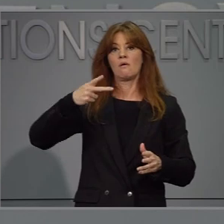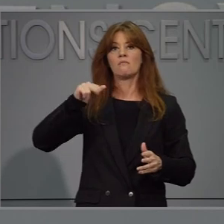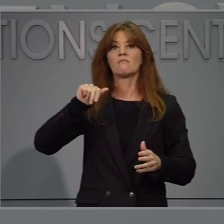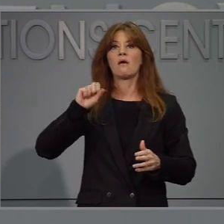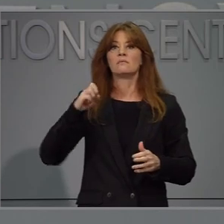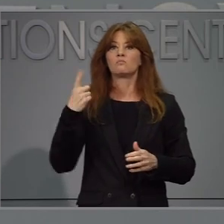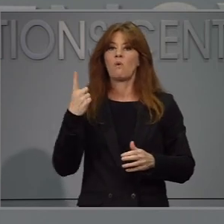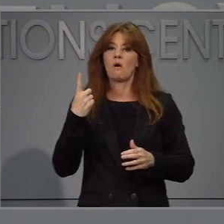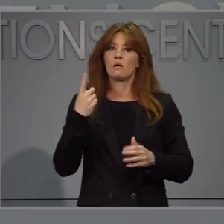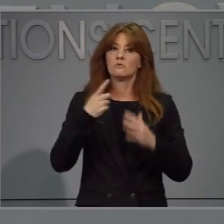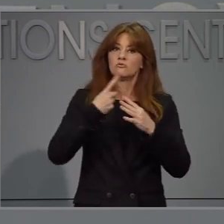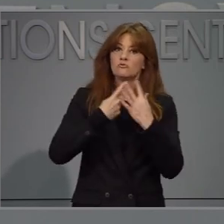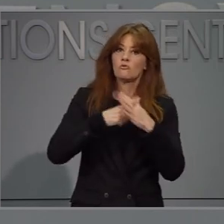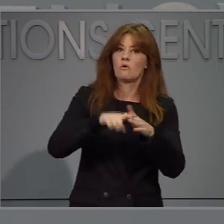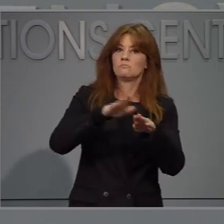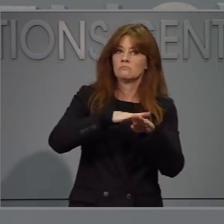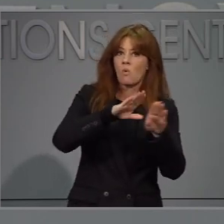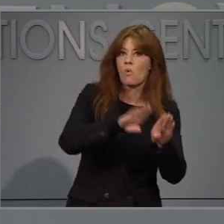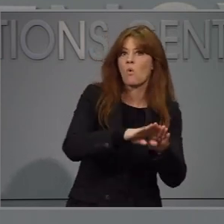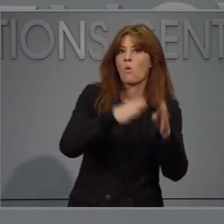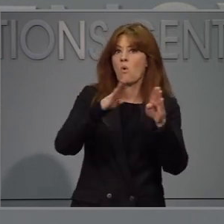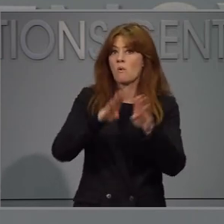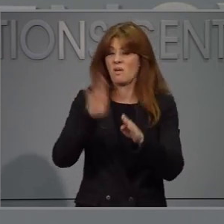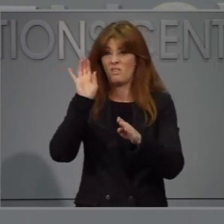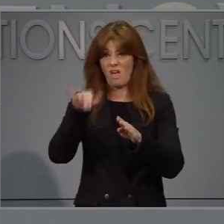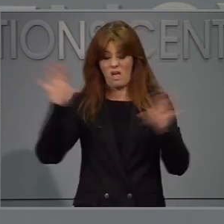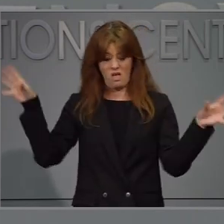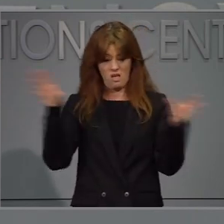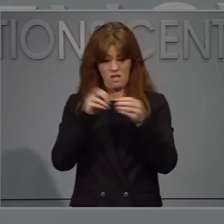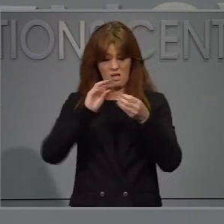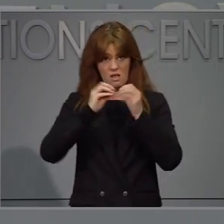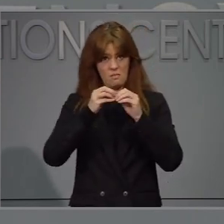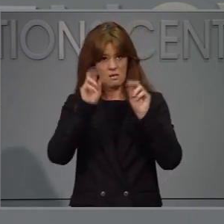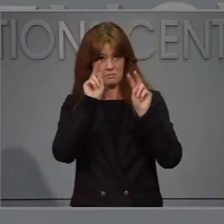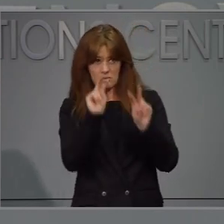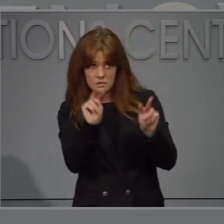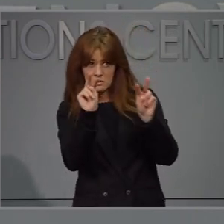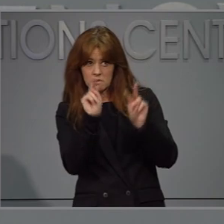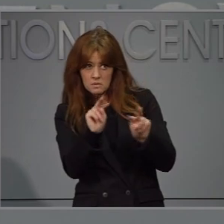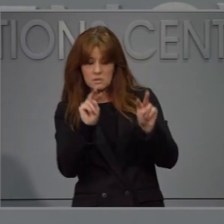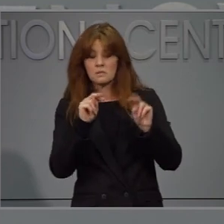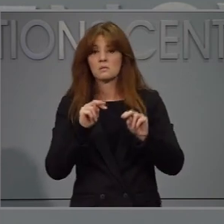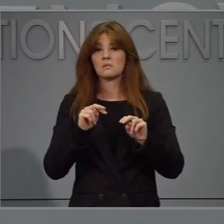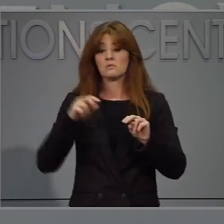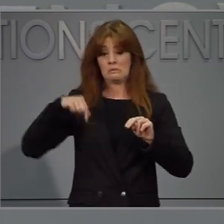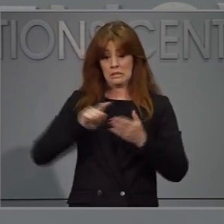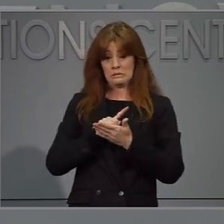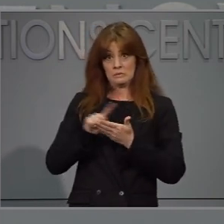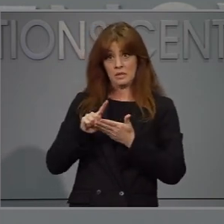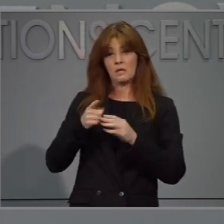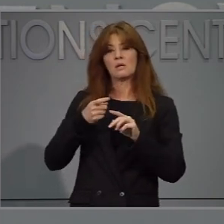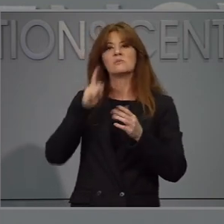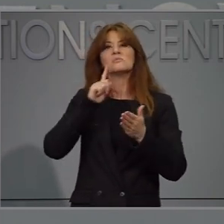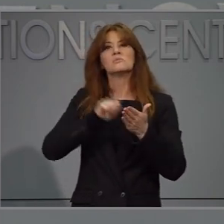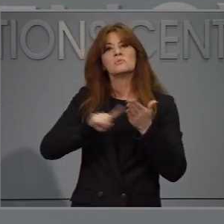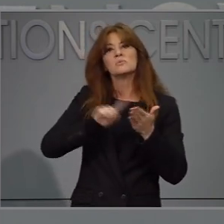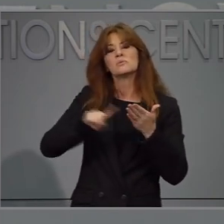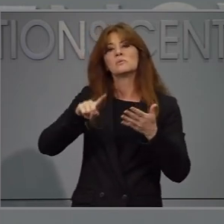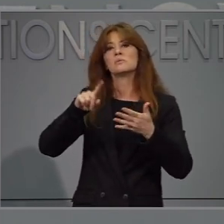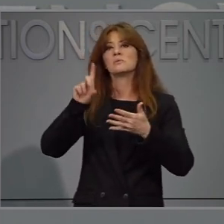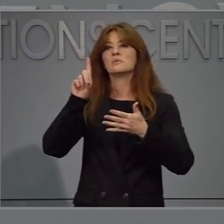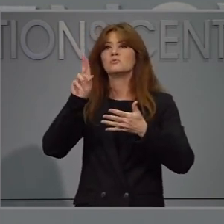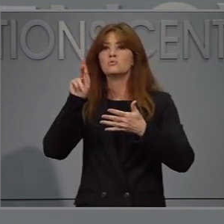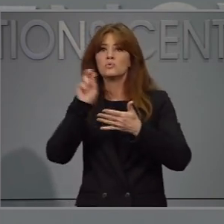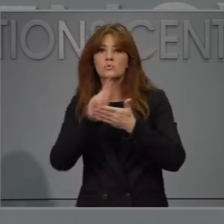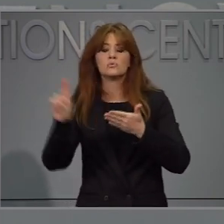going to continue to watch them closely. And as some data that was released this week by some researchers from Duke and Novosi,